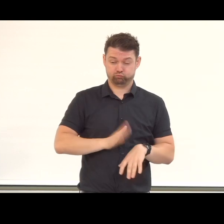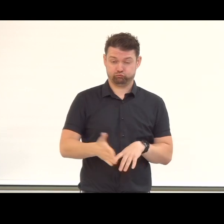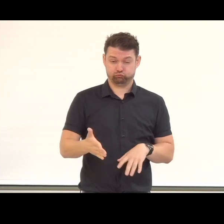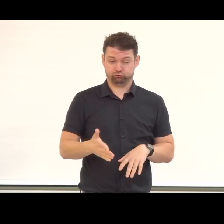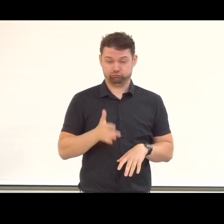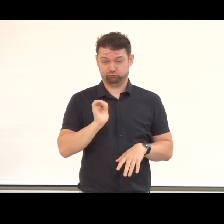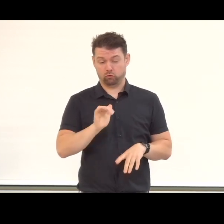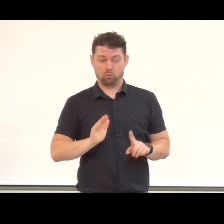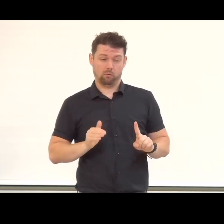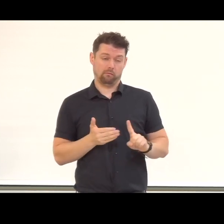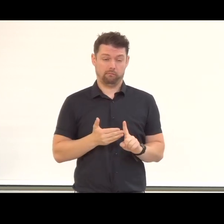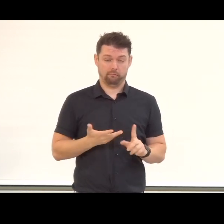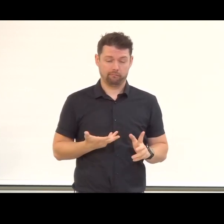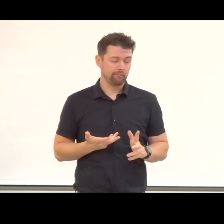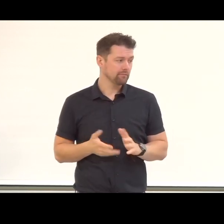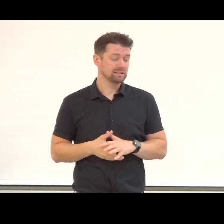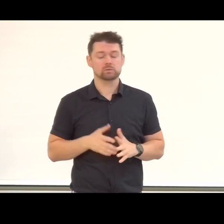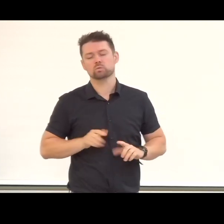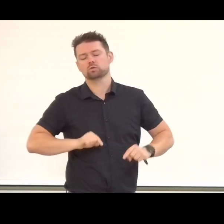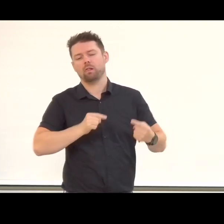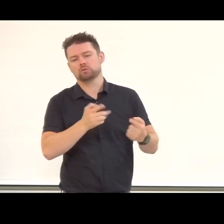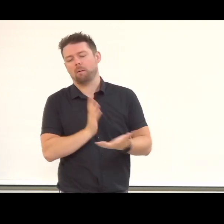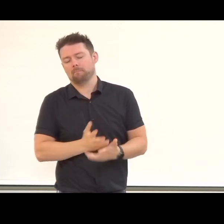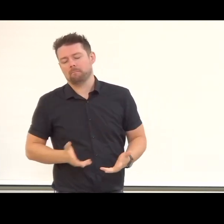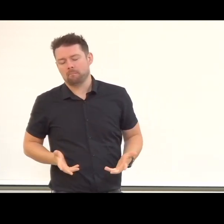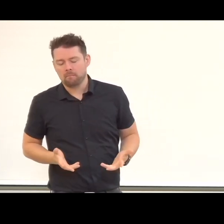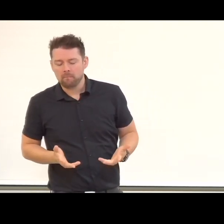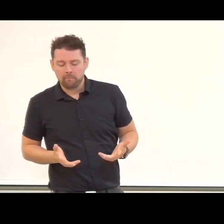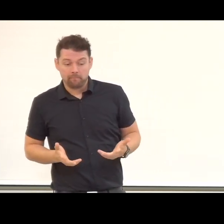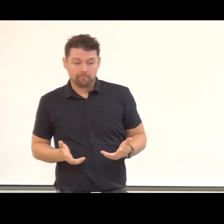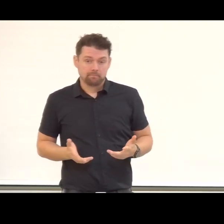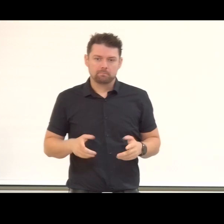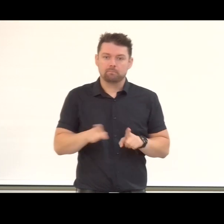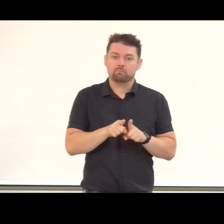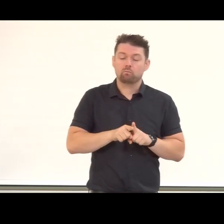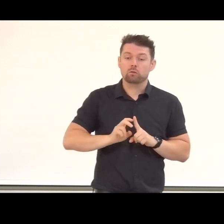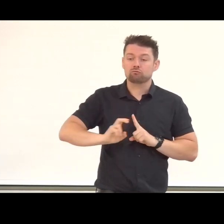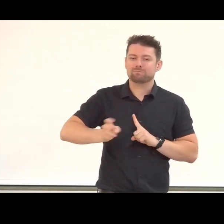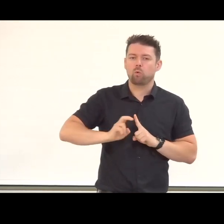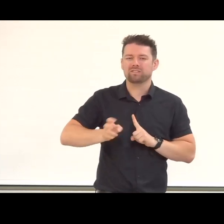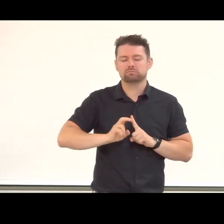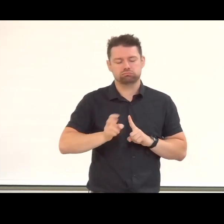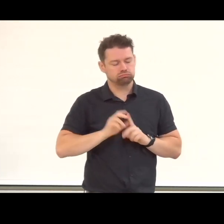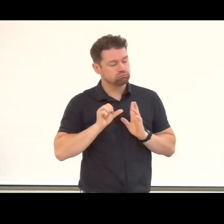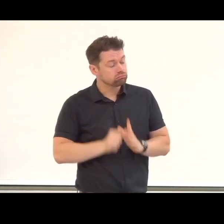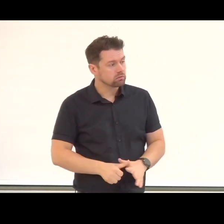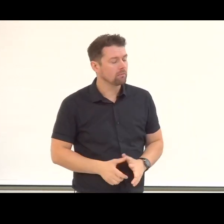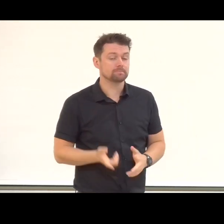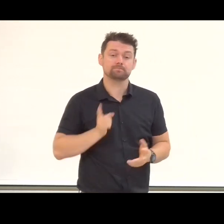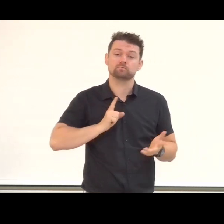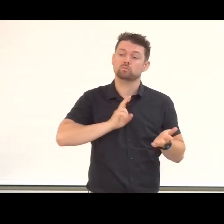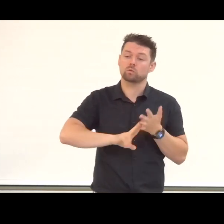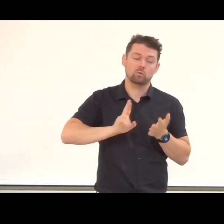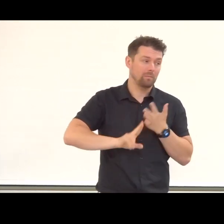doing. It's a challenge, yes, especially also with transportation. So we usually have